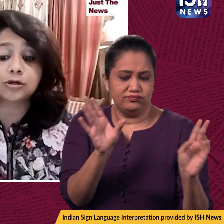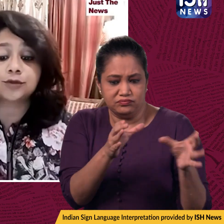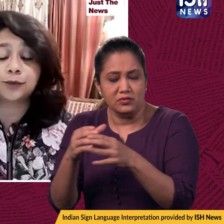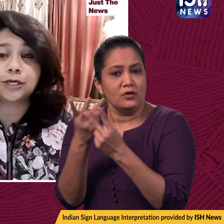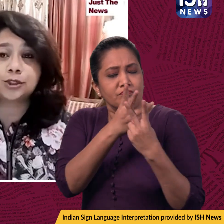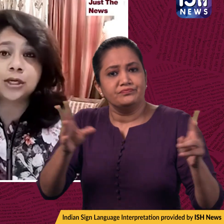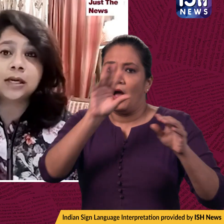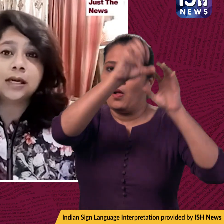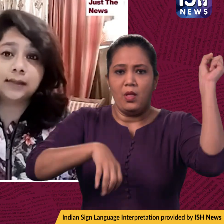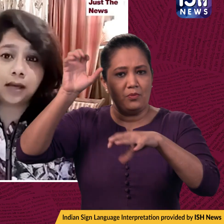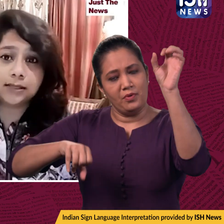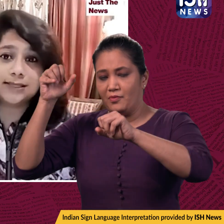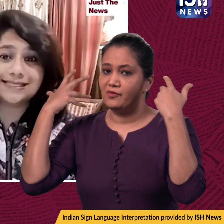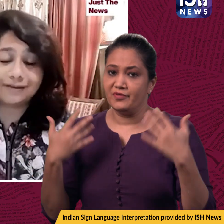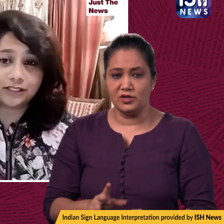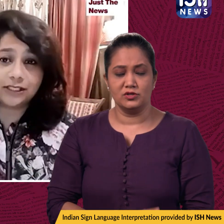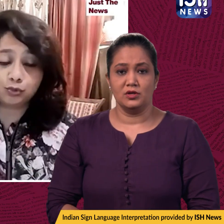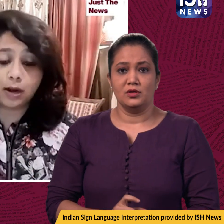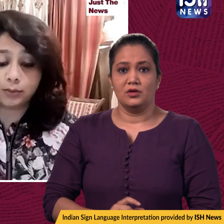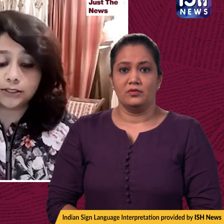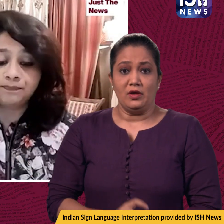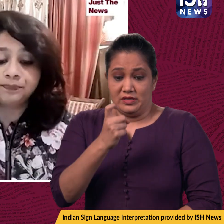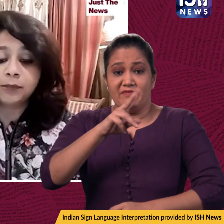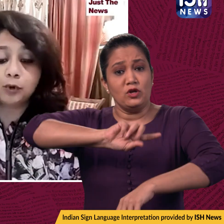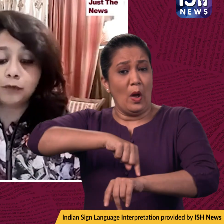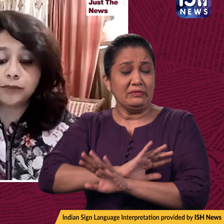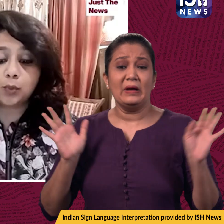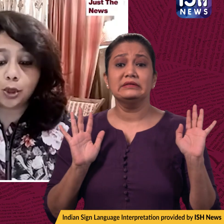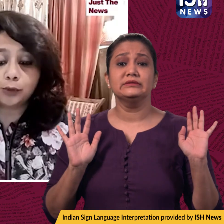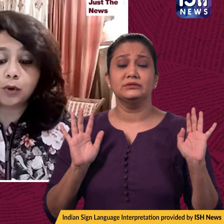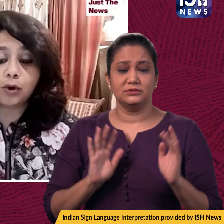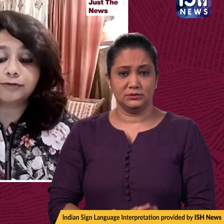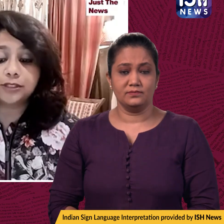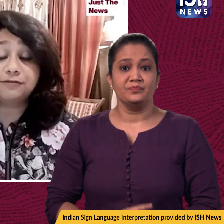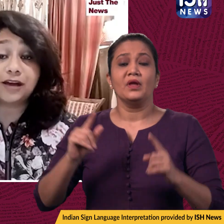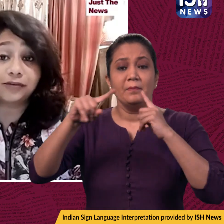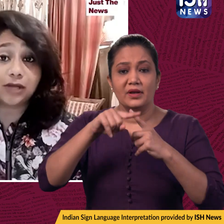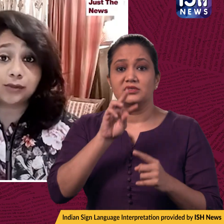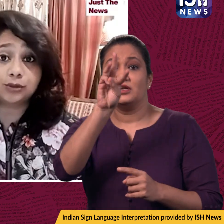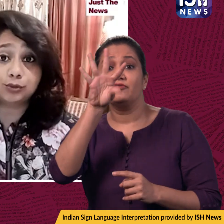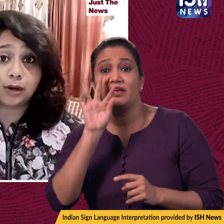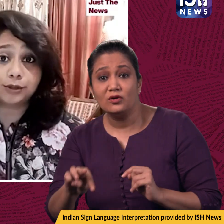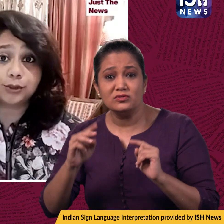communities across Uttar Pradesh in the last 72 hours. Moreover, the volume of